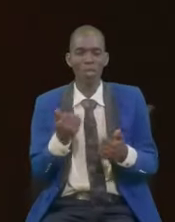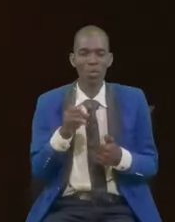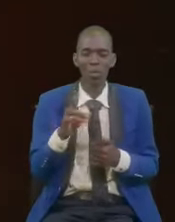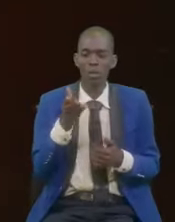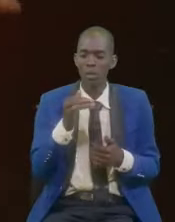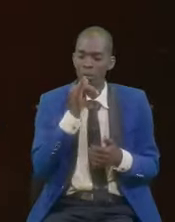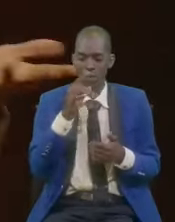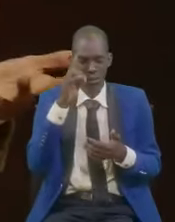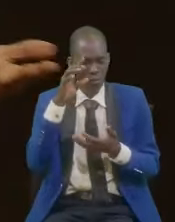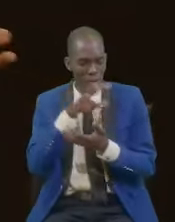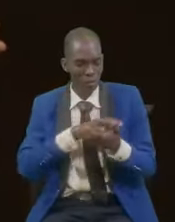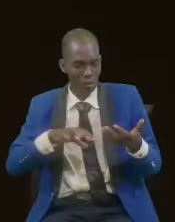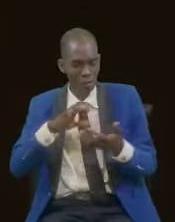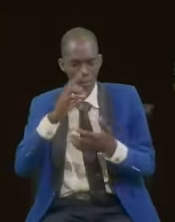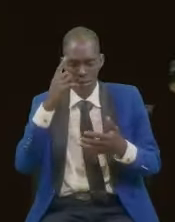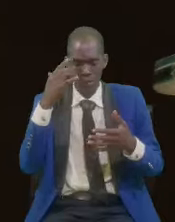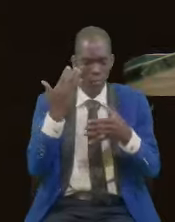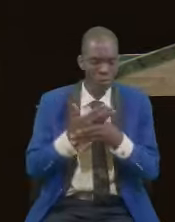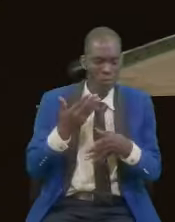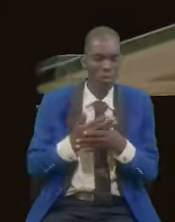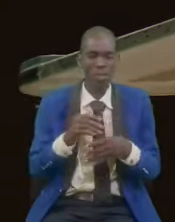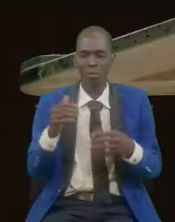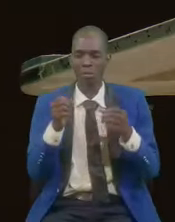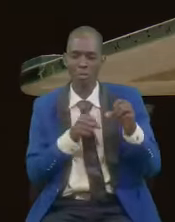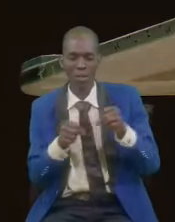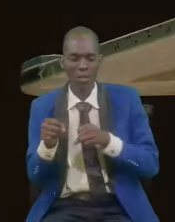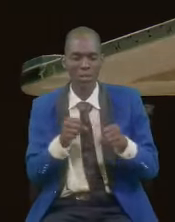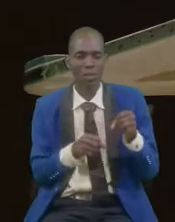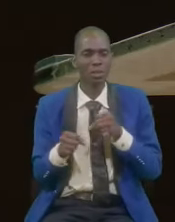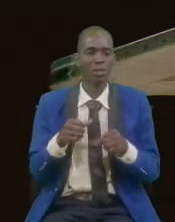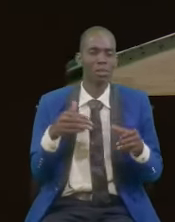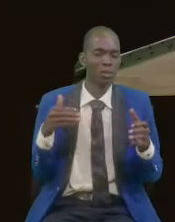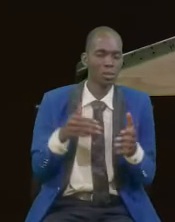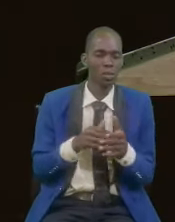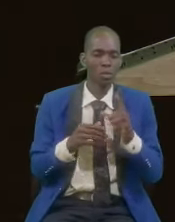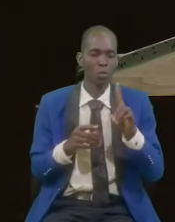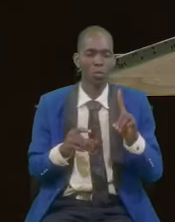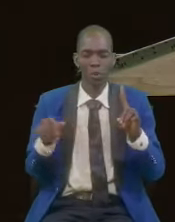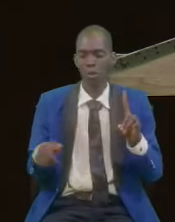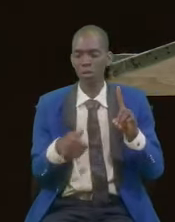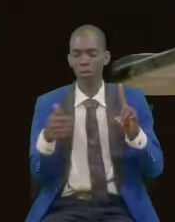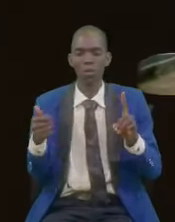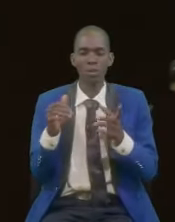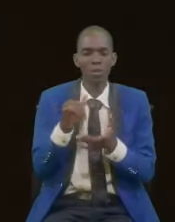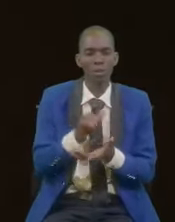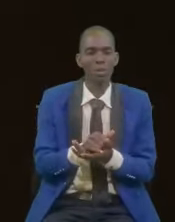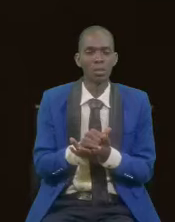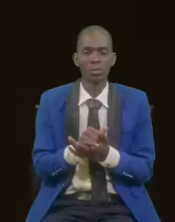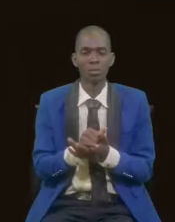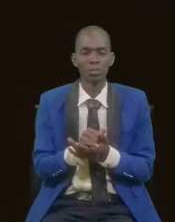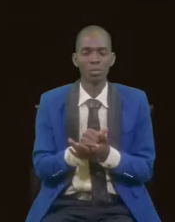there is conflict, anywhere there is fighting against one another, that